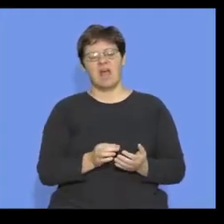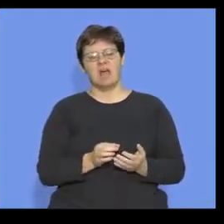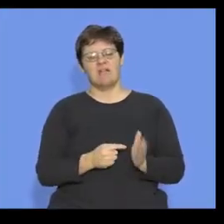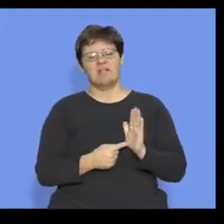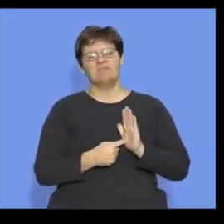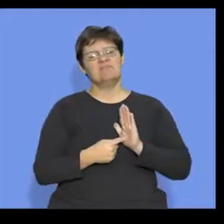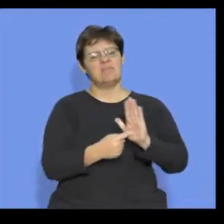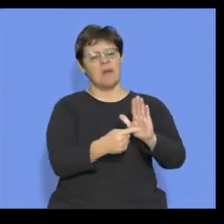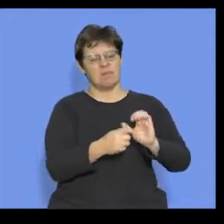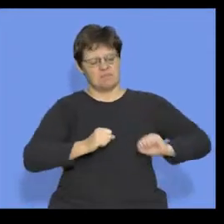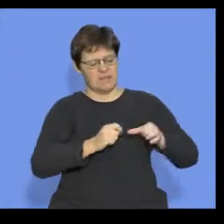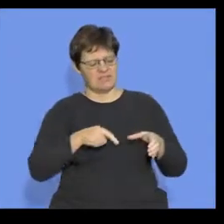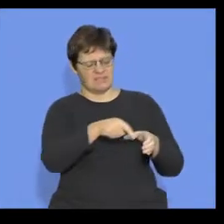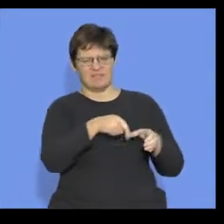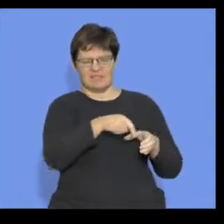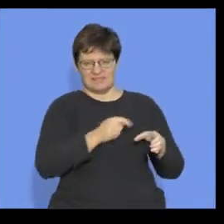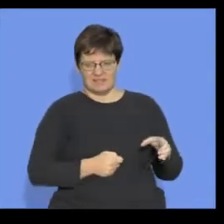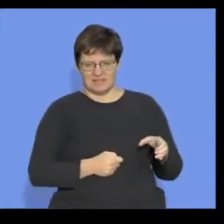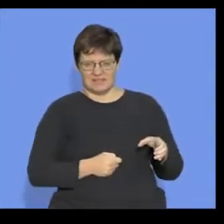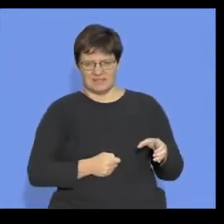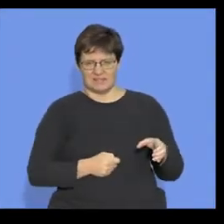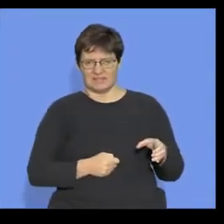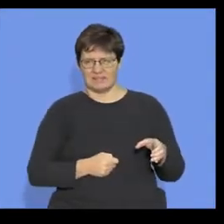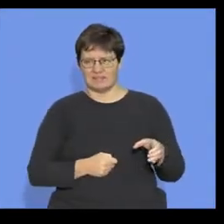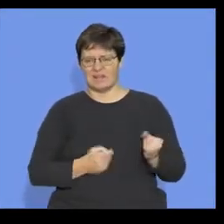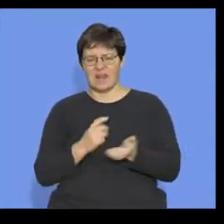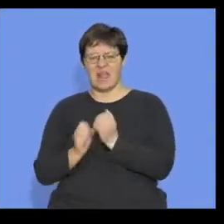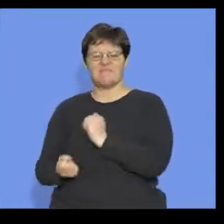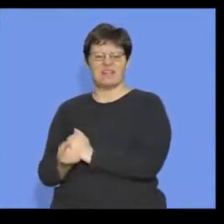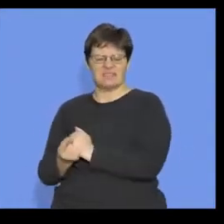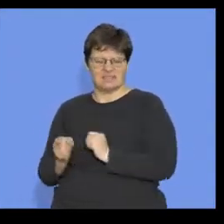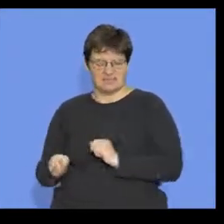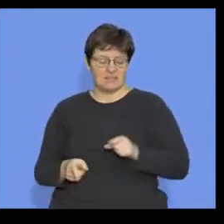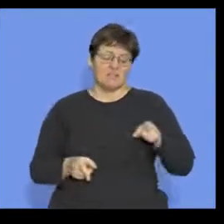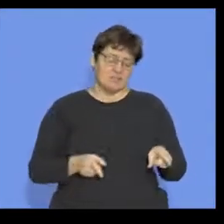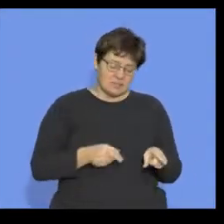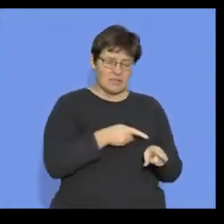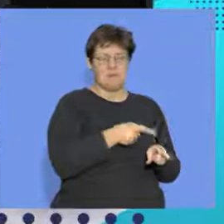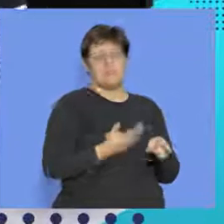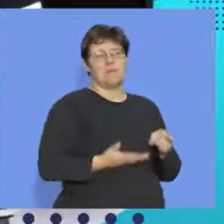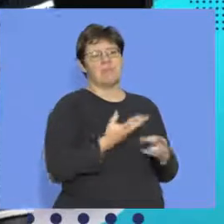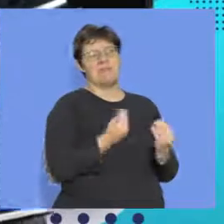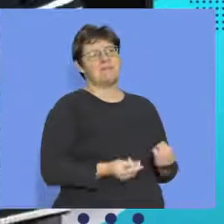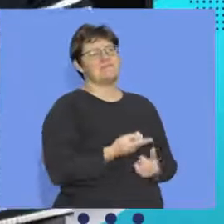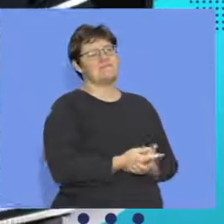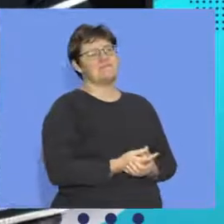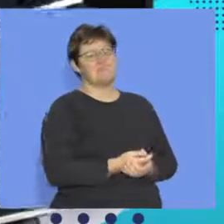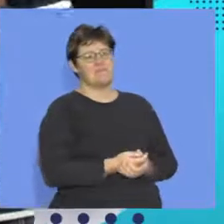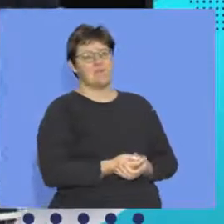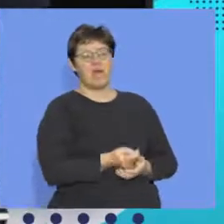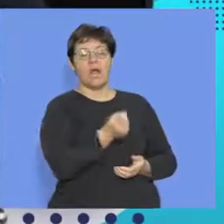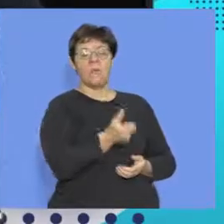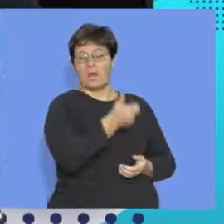event? A sample space and probability, if, for example, I have